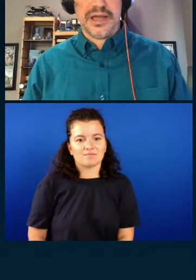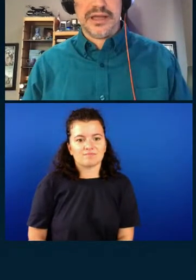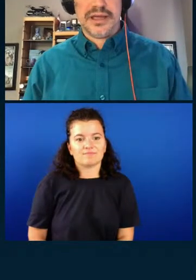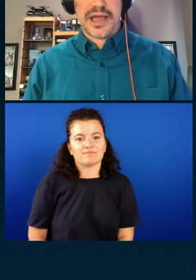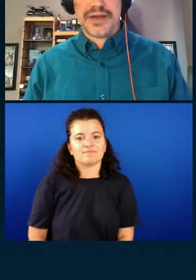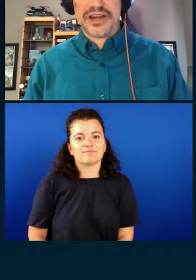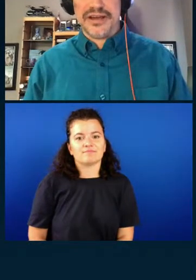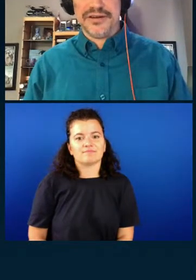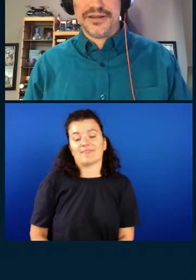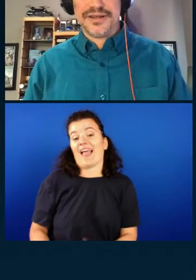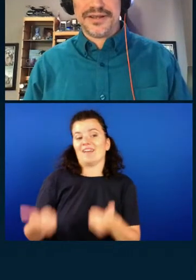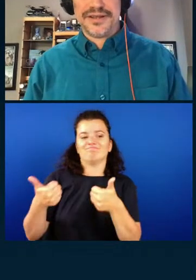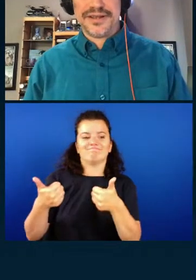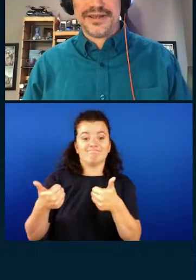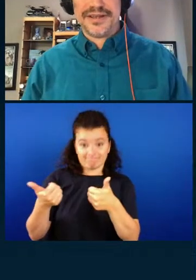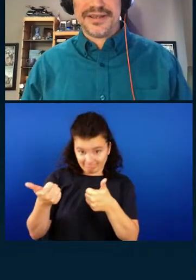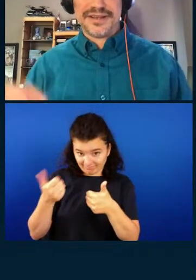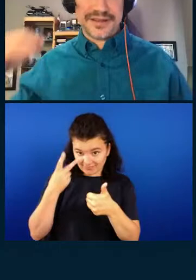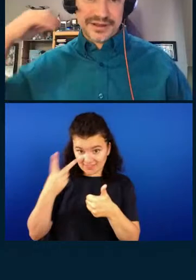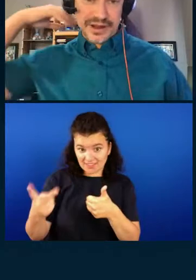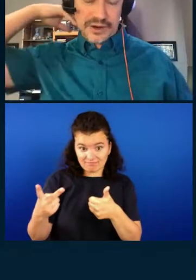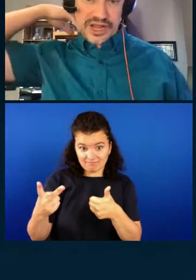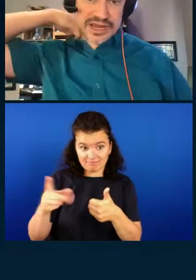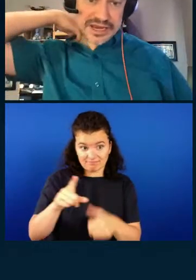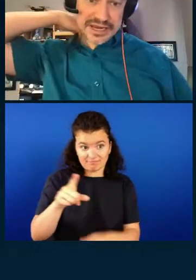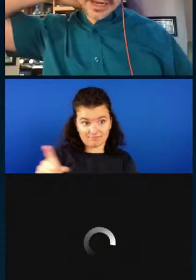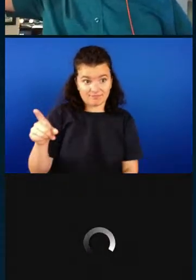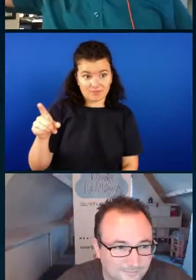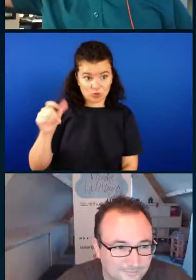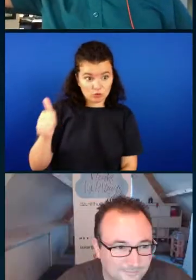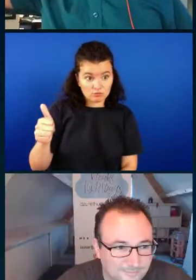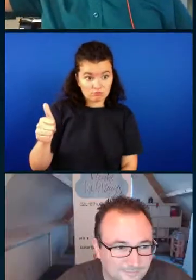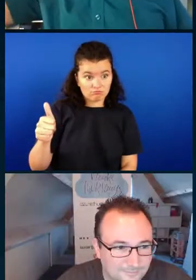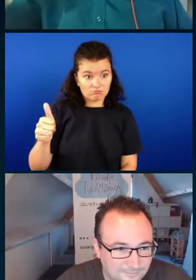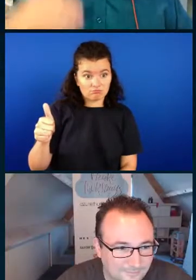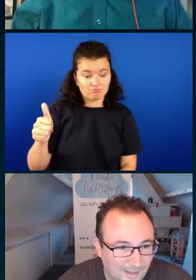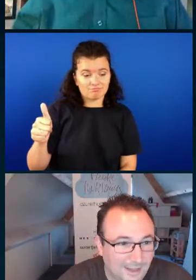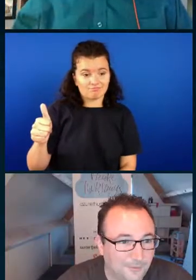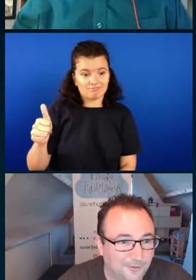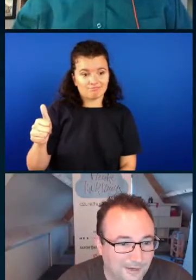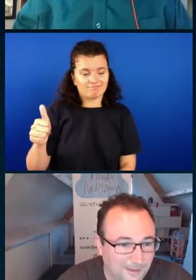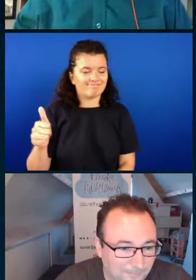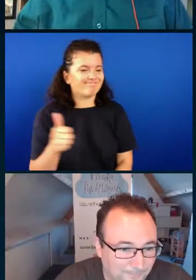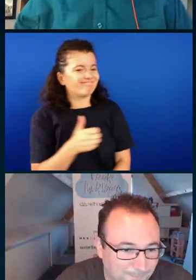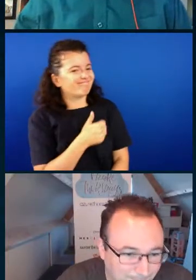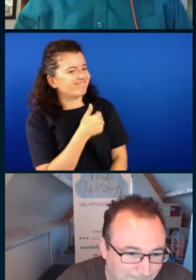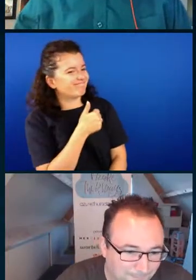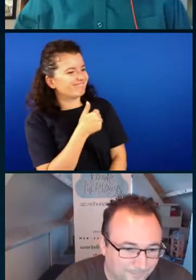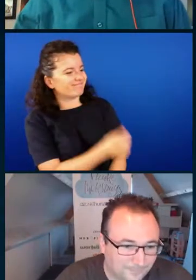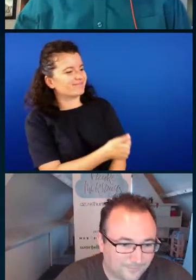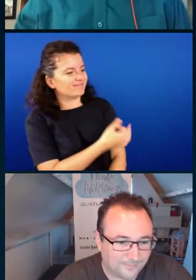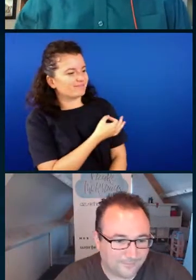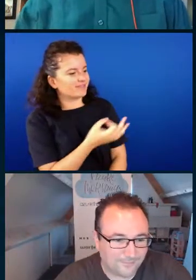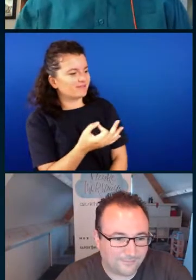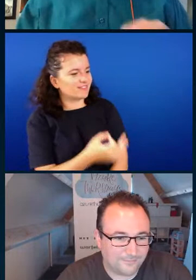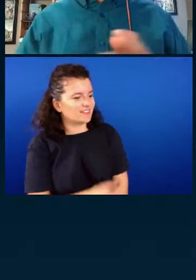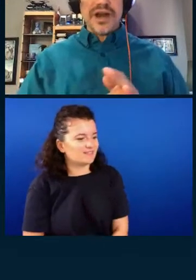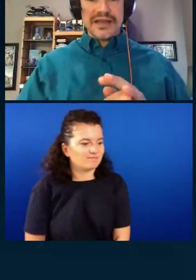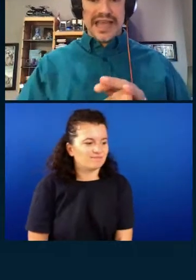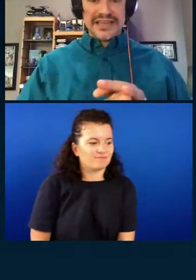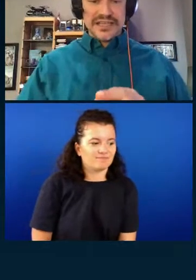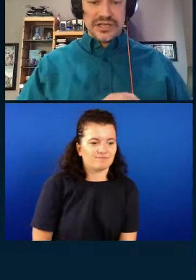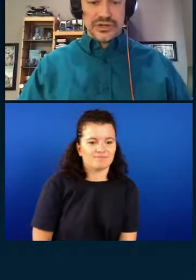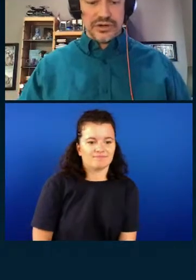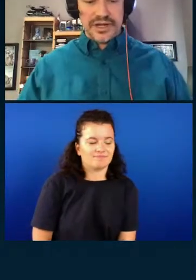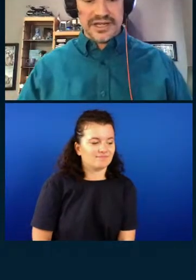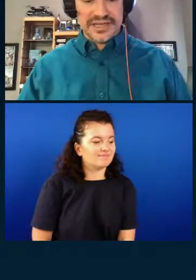Good. Okay. How about now? Are we good? Yeah, perfect. Good. Okay. So now what